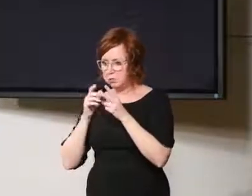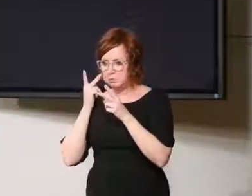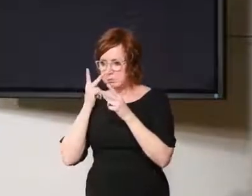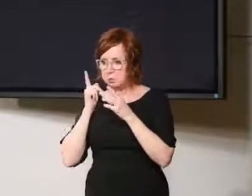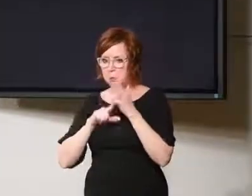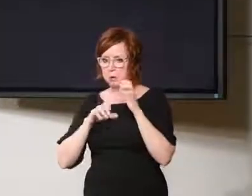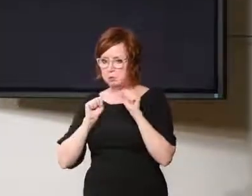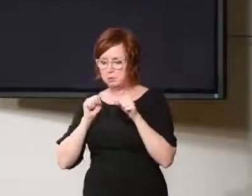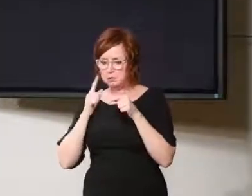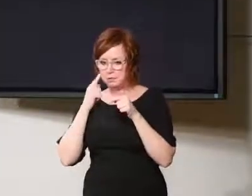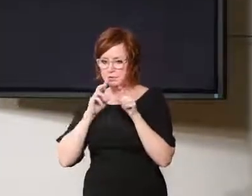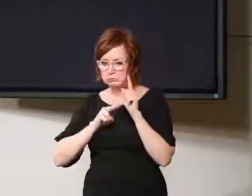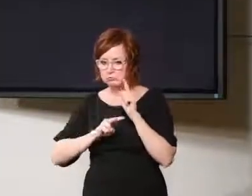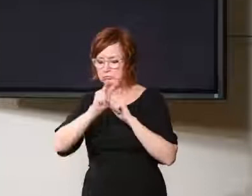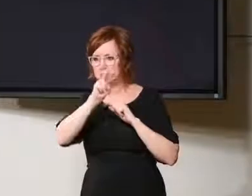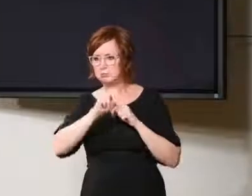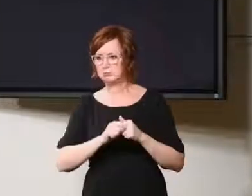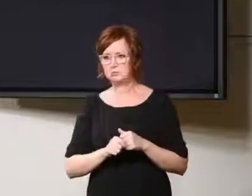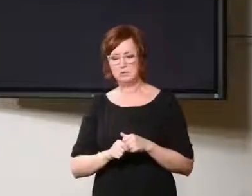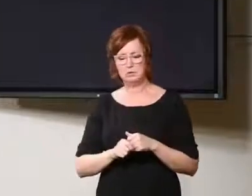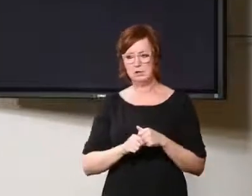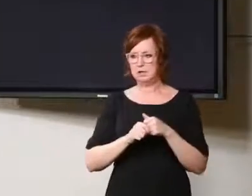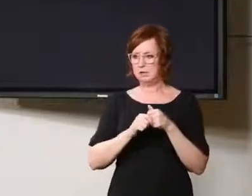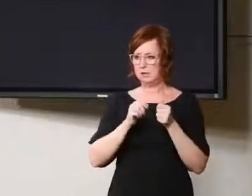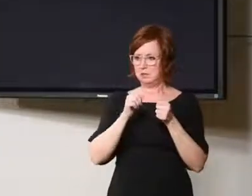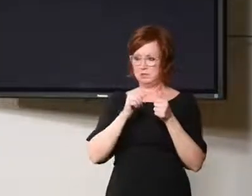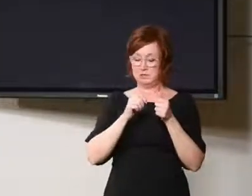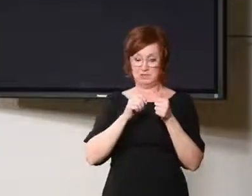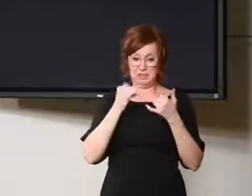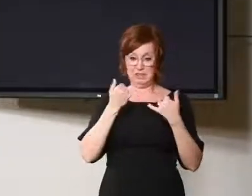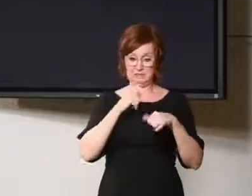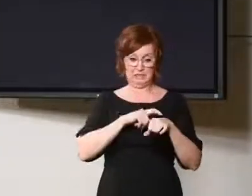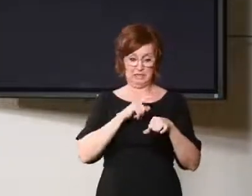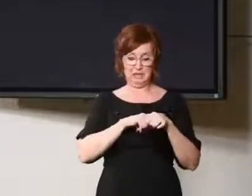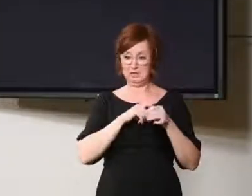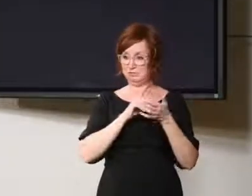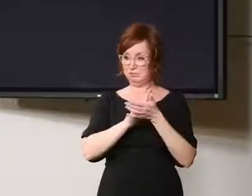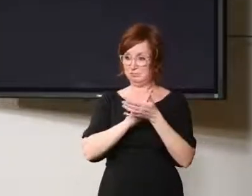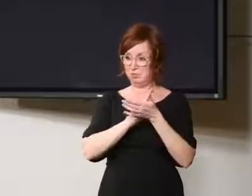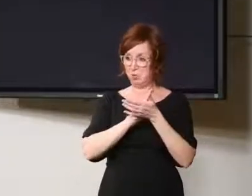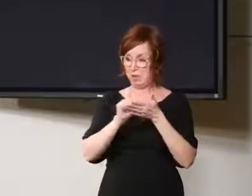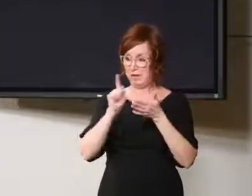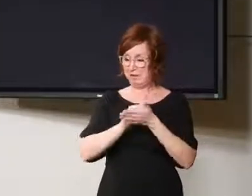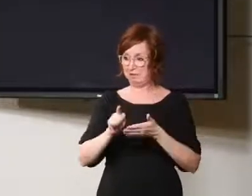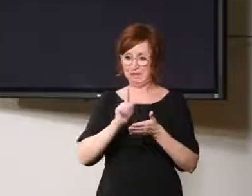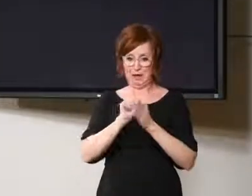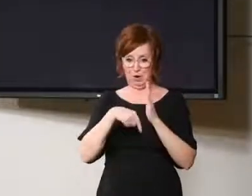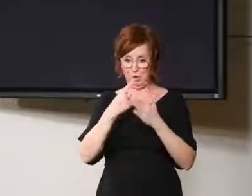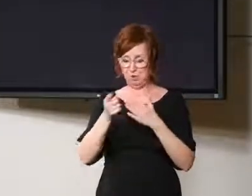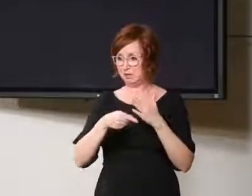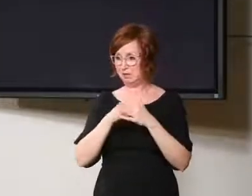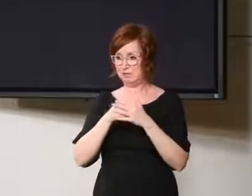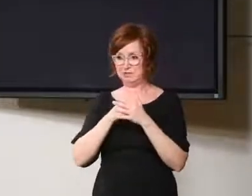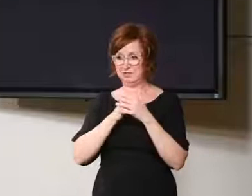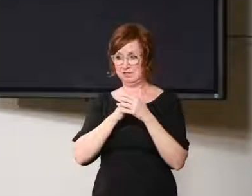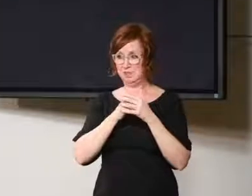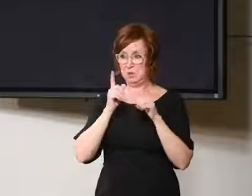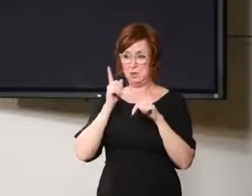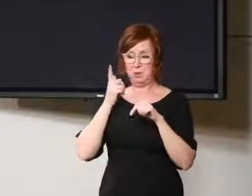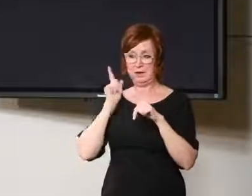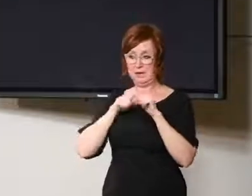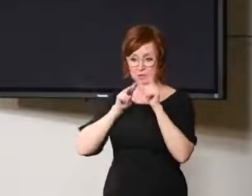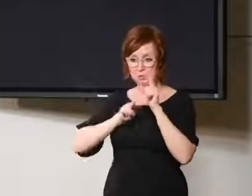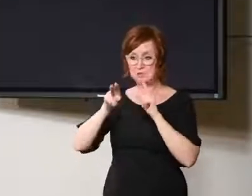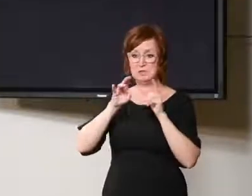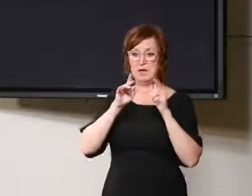So every hour, every day, every week is important, that we are able to flatten this curve and to push this out into the future. So I'd be hesitant to